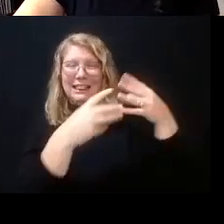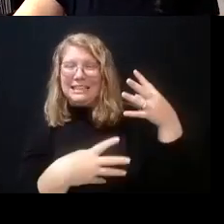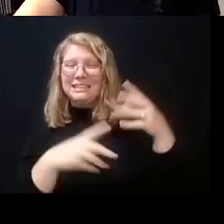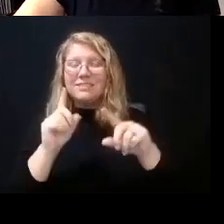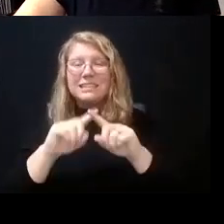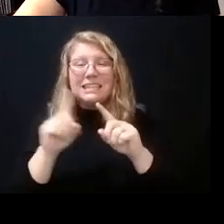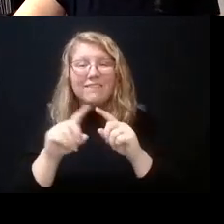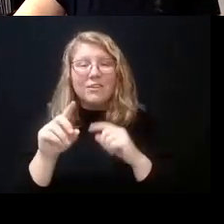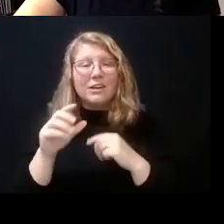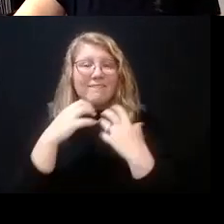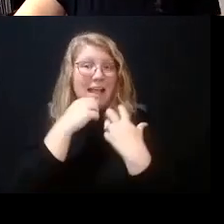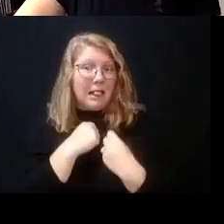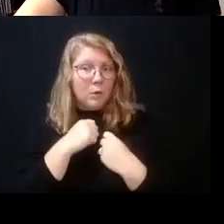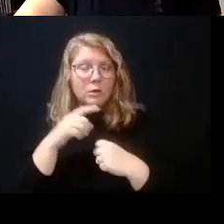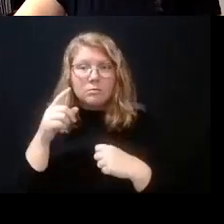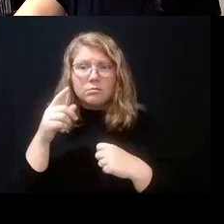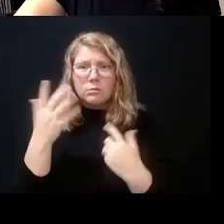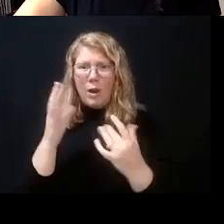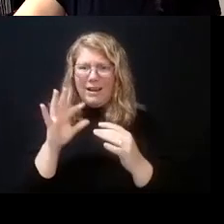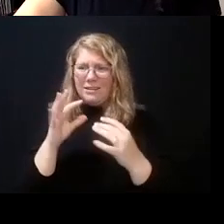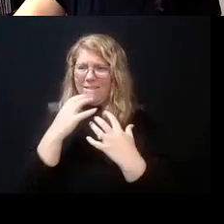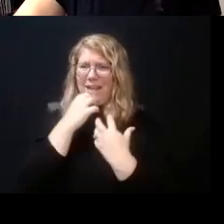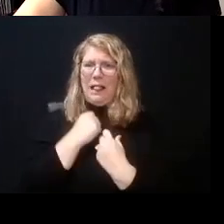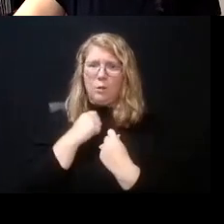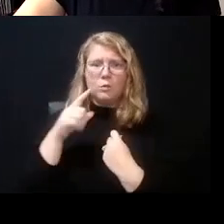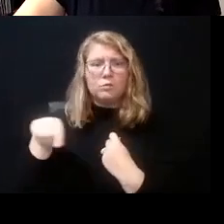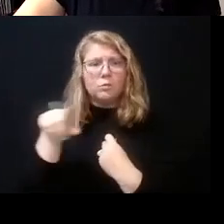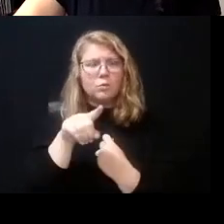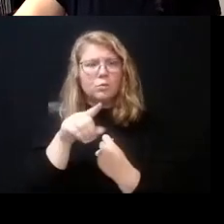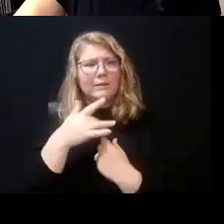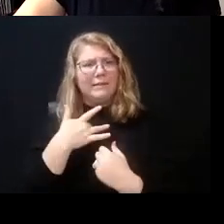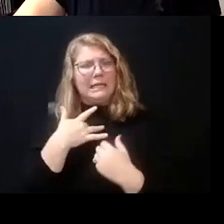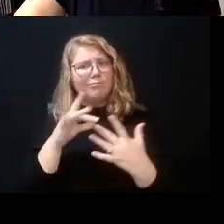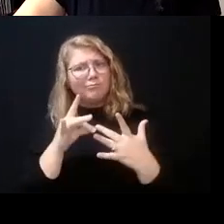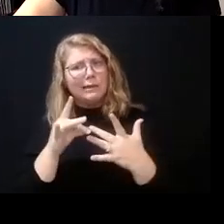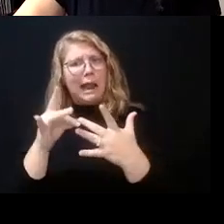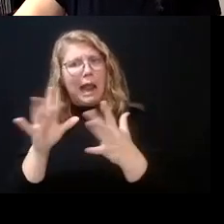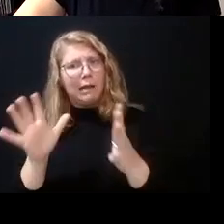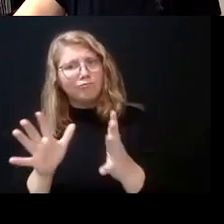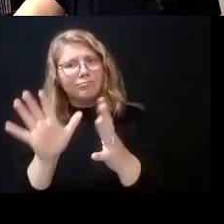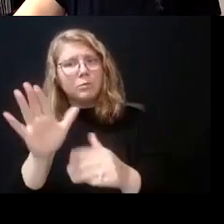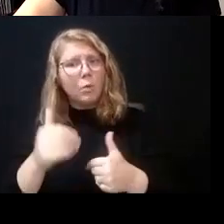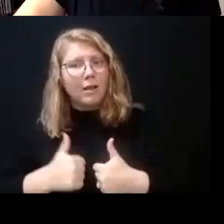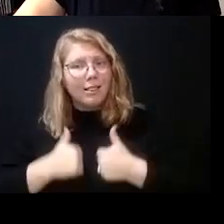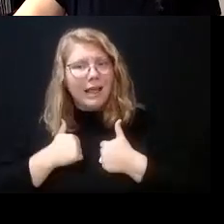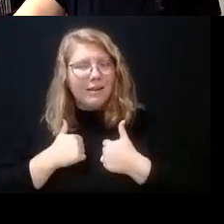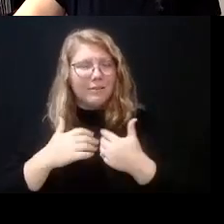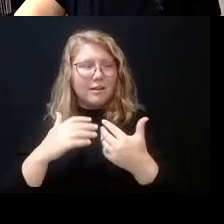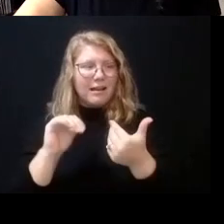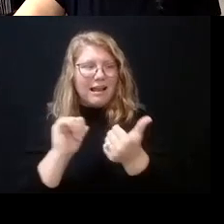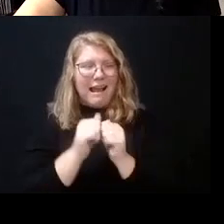could kind of share, like, what are the values that guide your life? How do you think about,